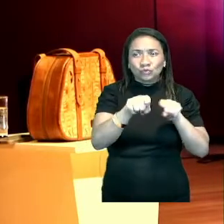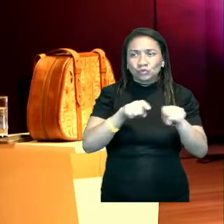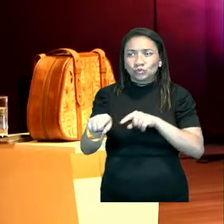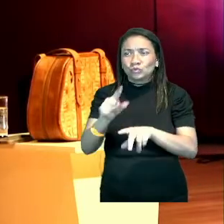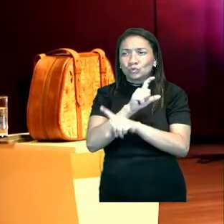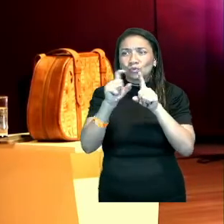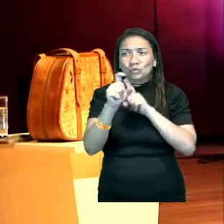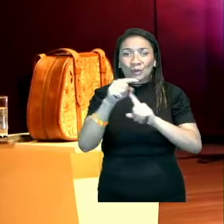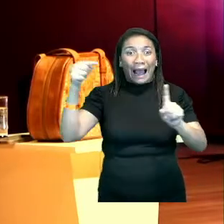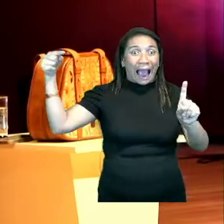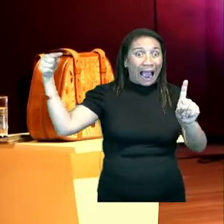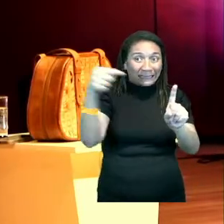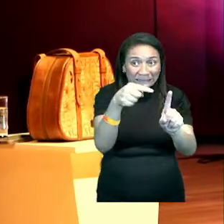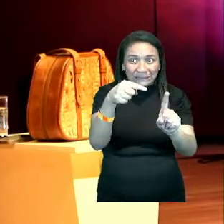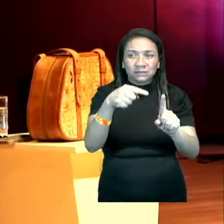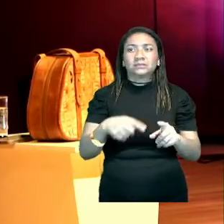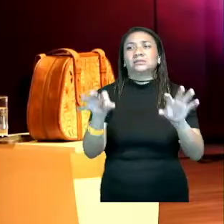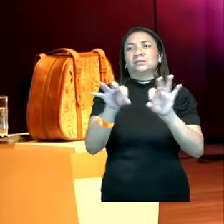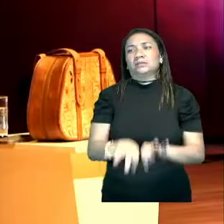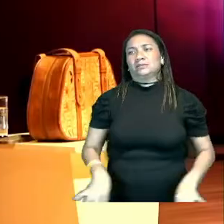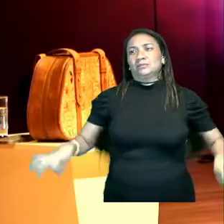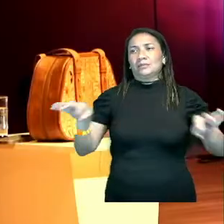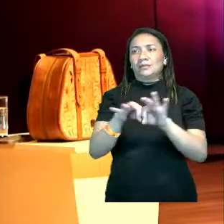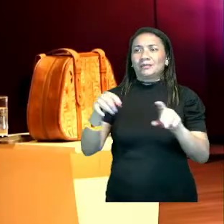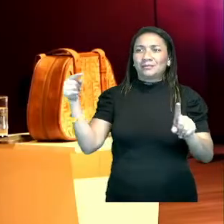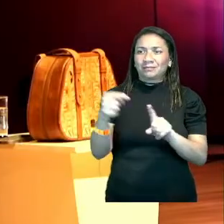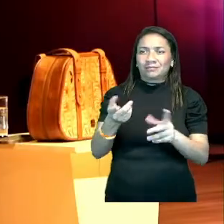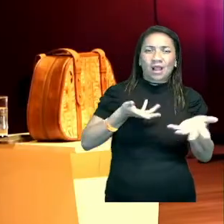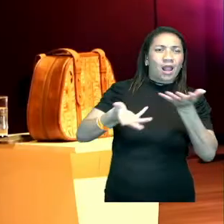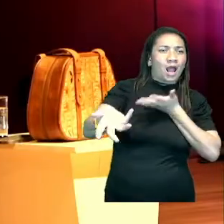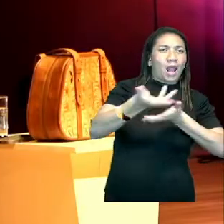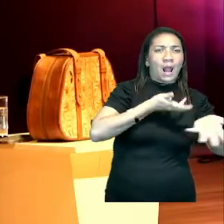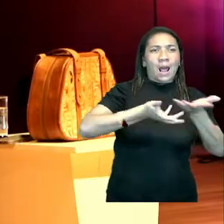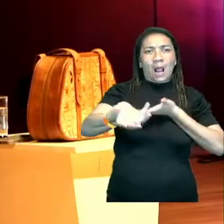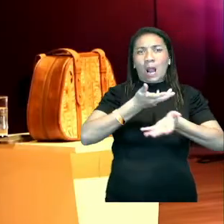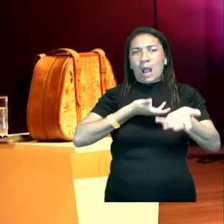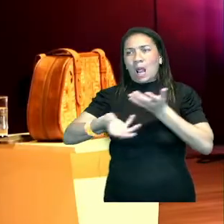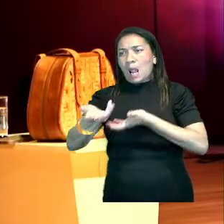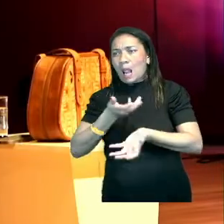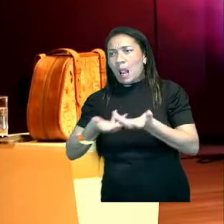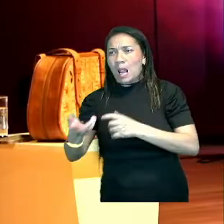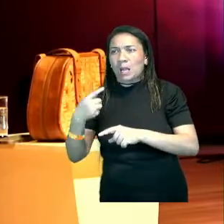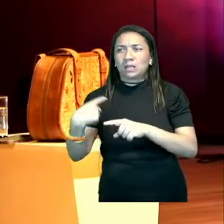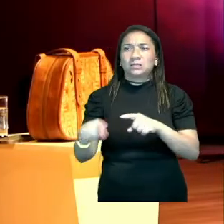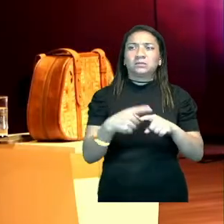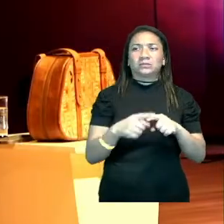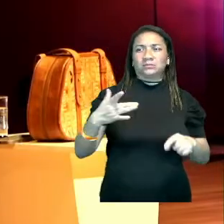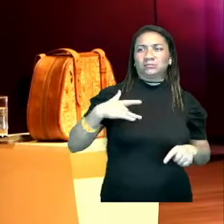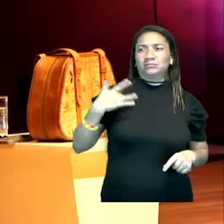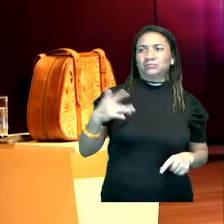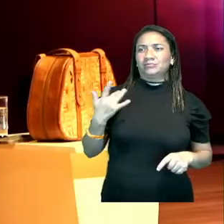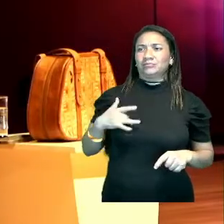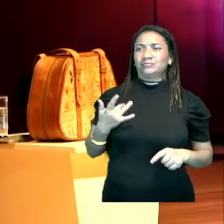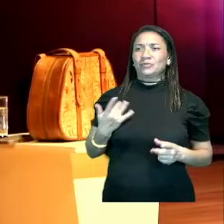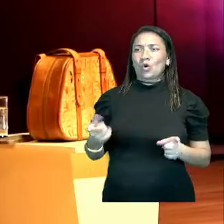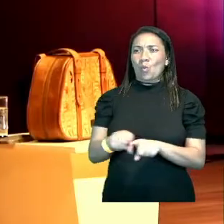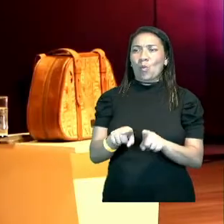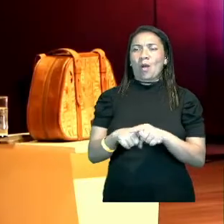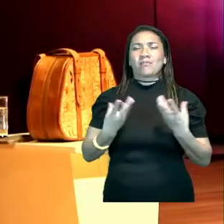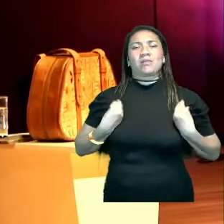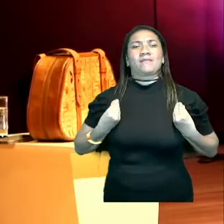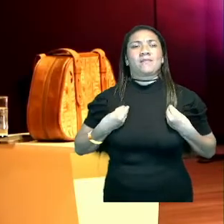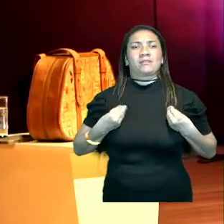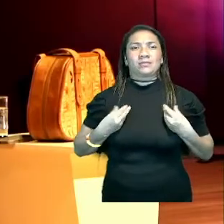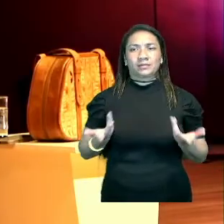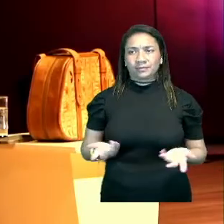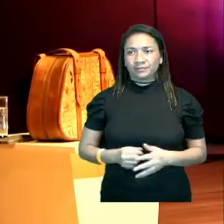that allow us to be different, to feel alive. And Black women have helped us to